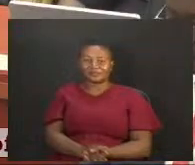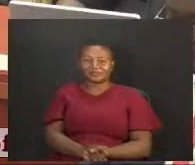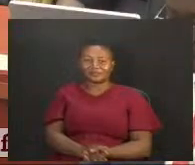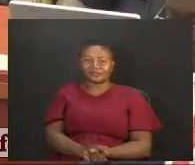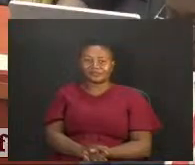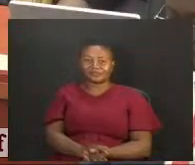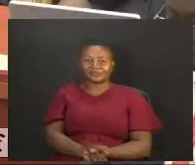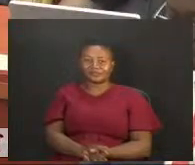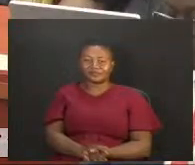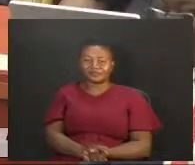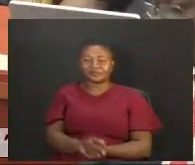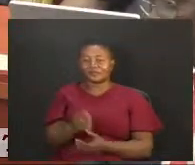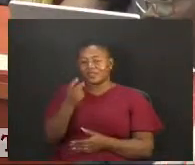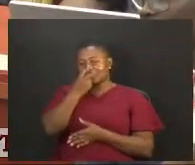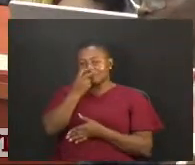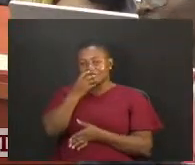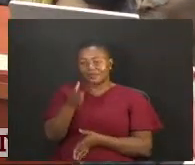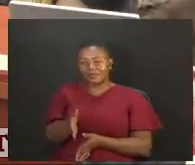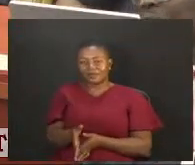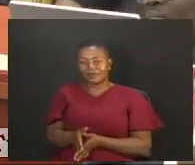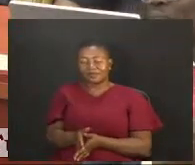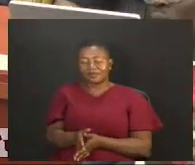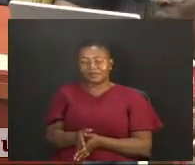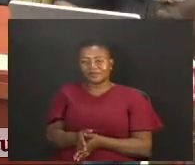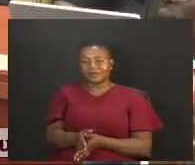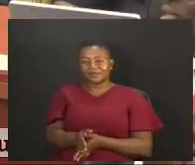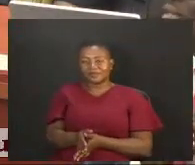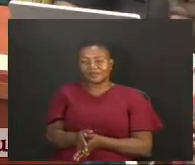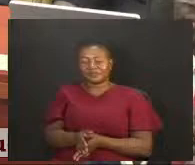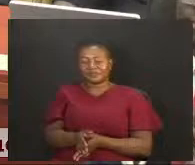Mr. Speaker, it is obvious that